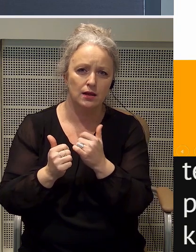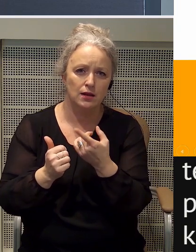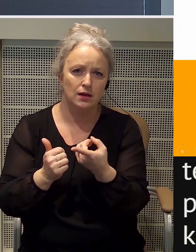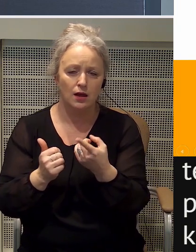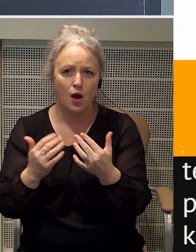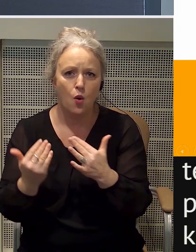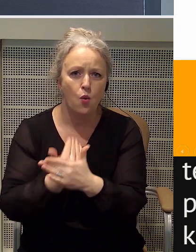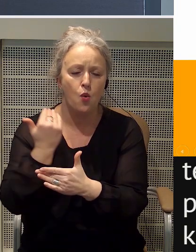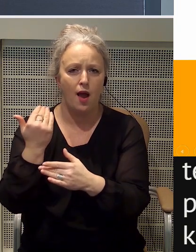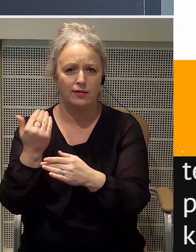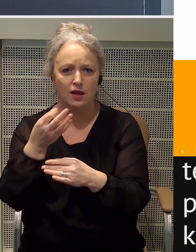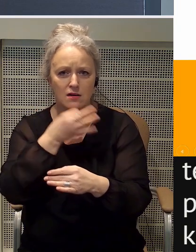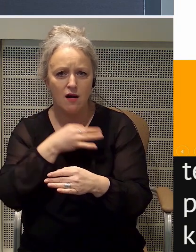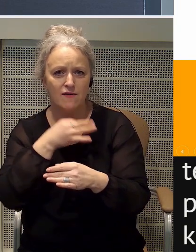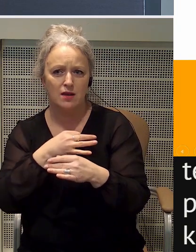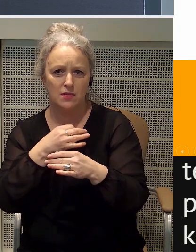responsive.